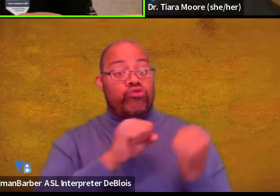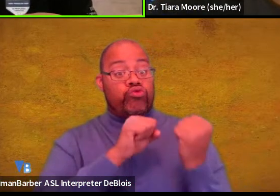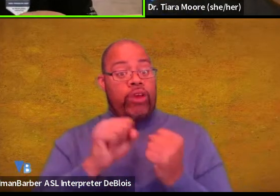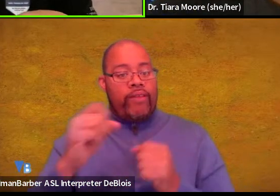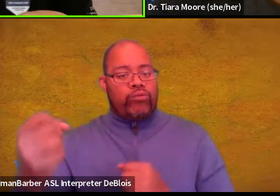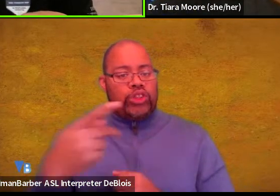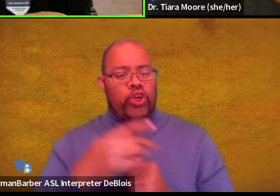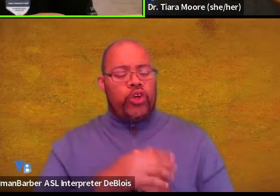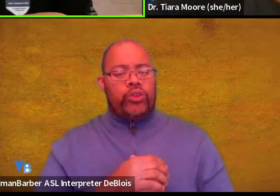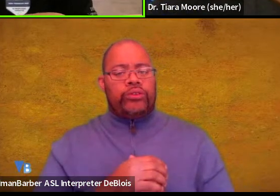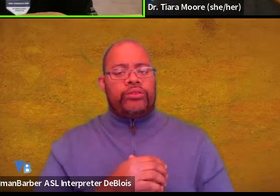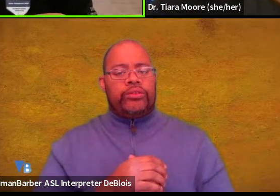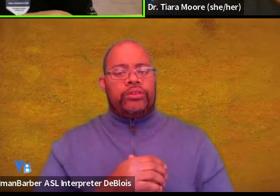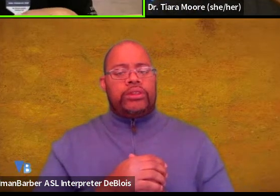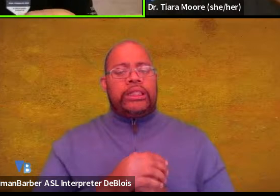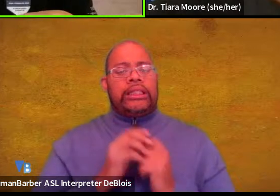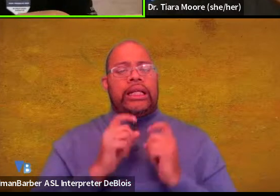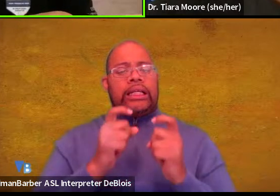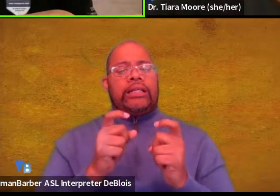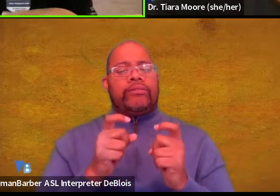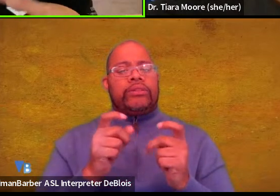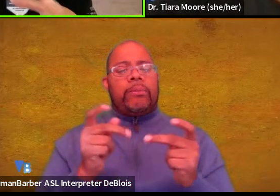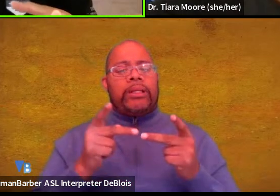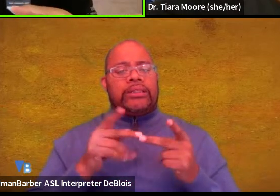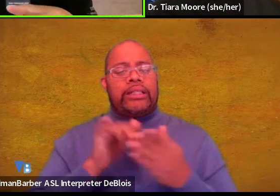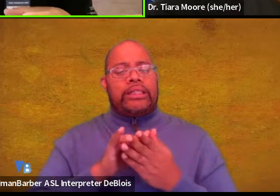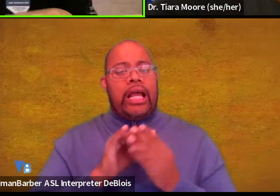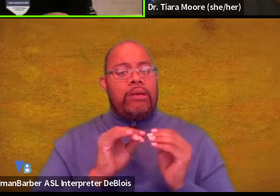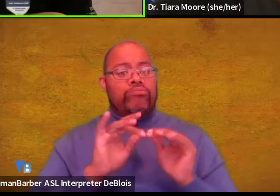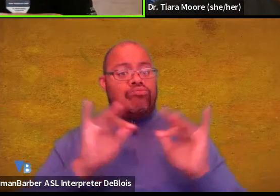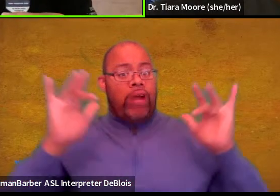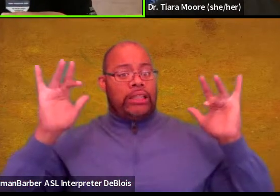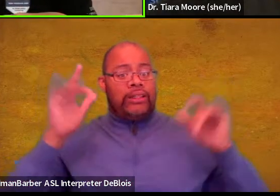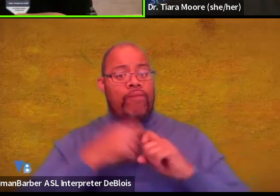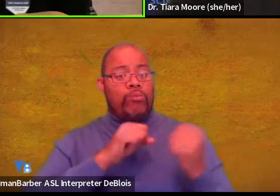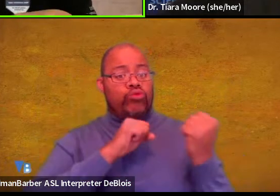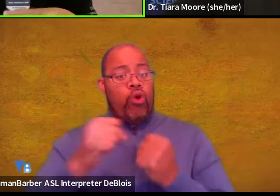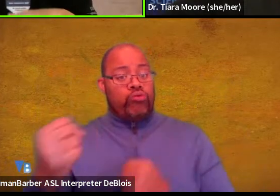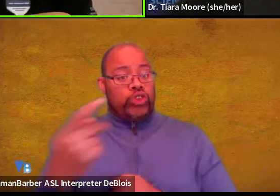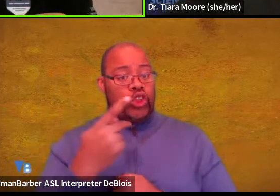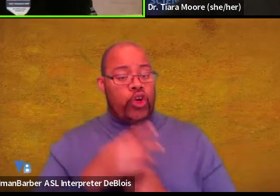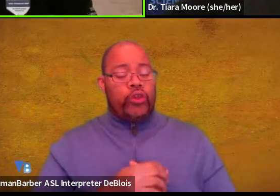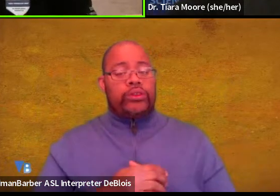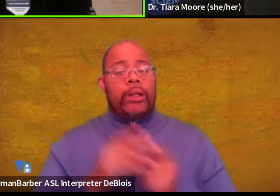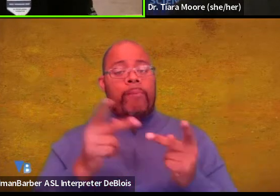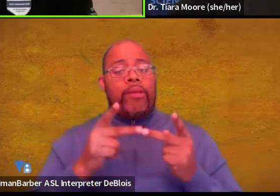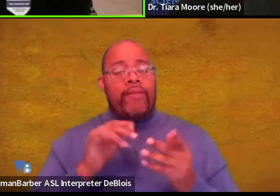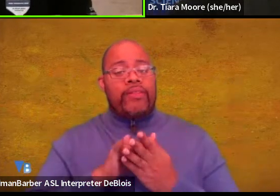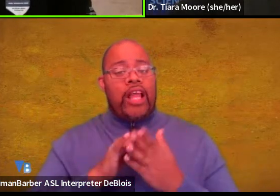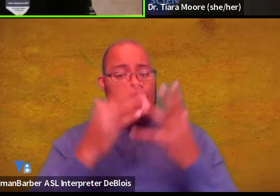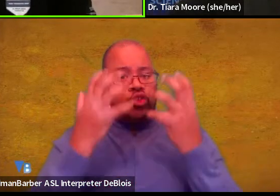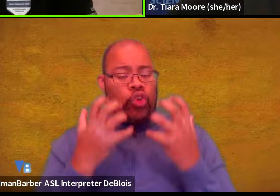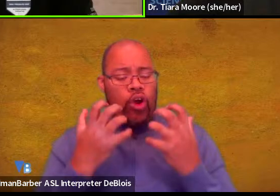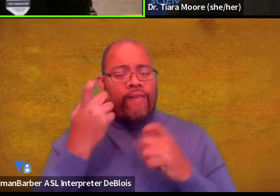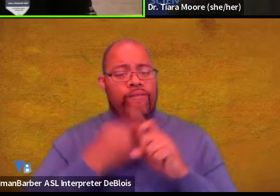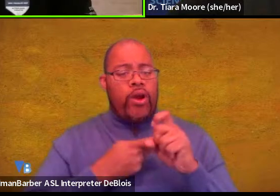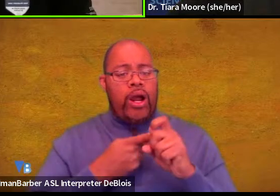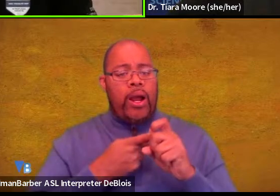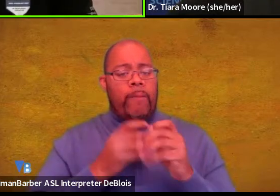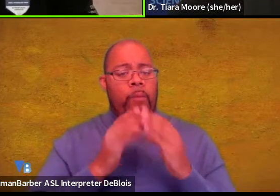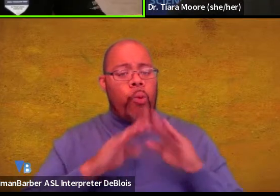of the return gives places that are bright from a strong return and places that are darker from a